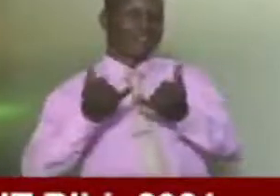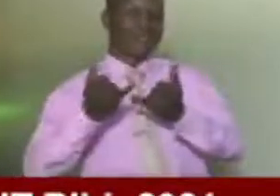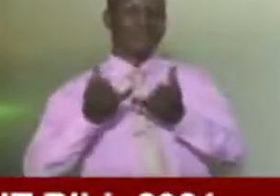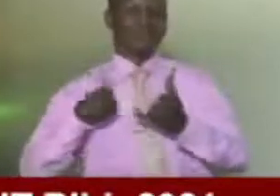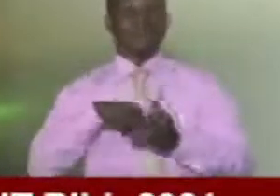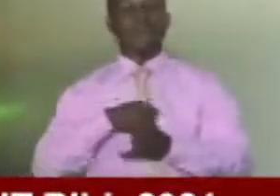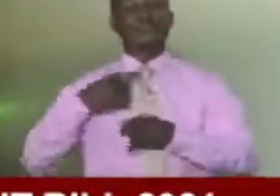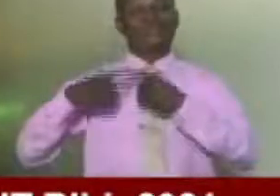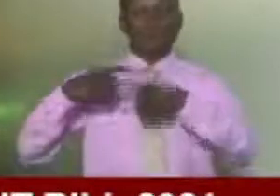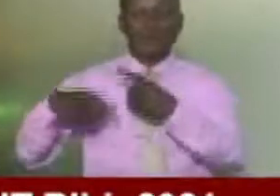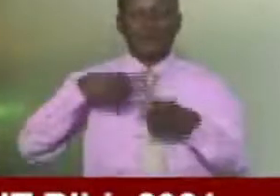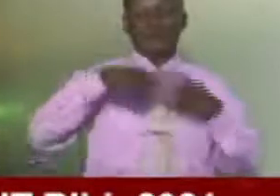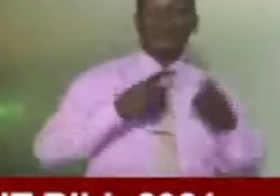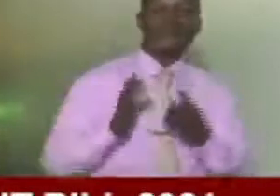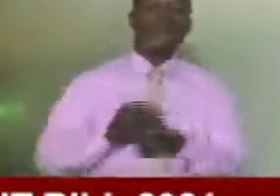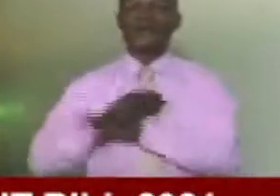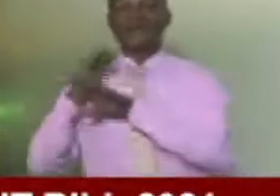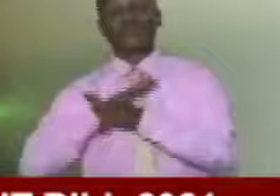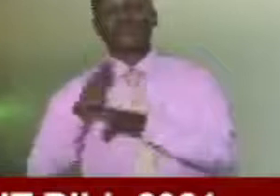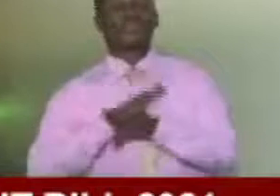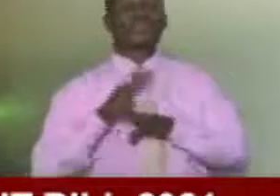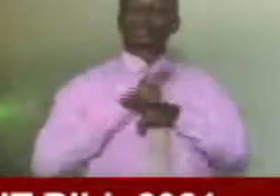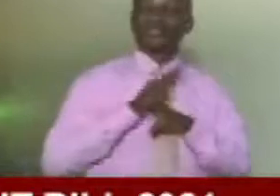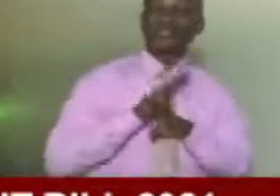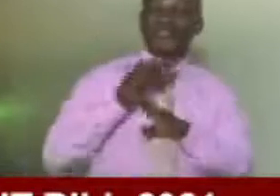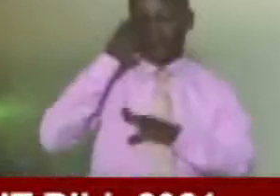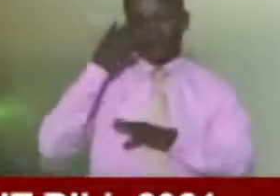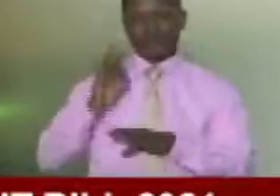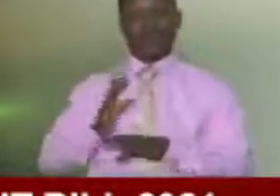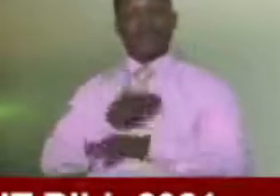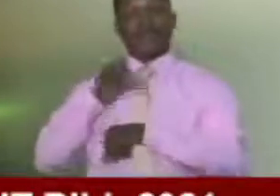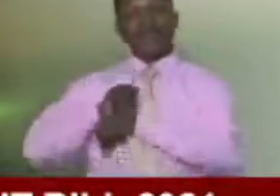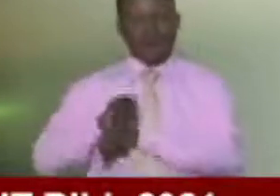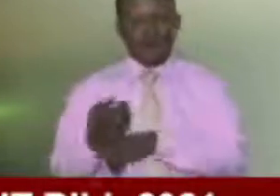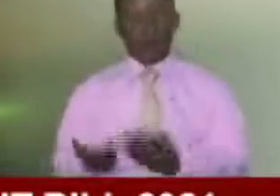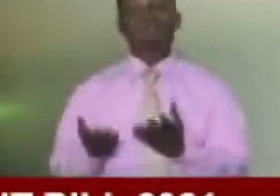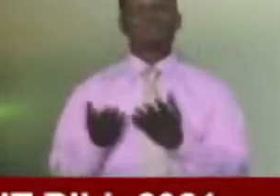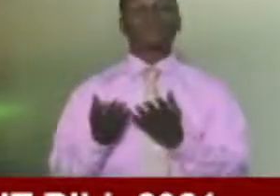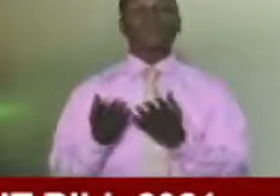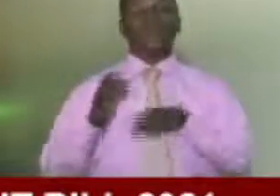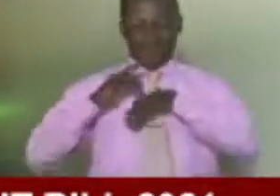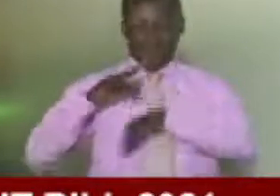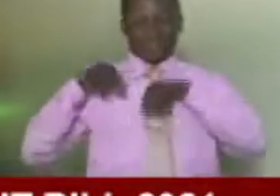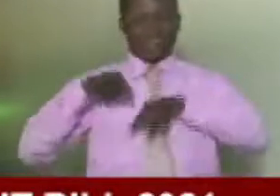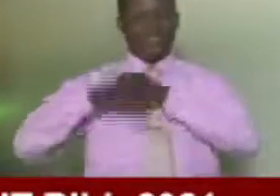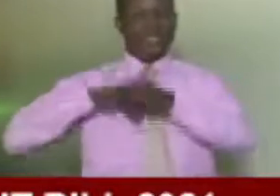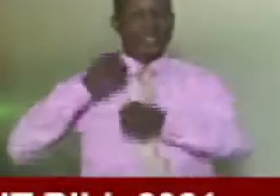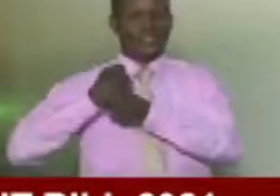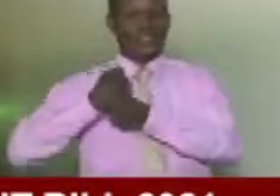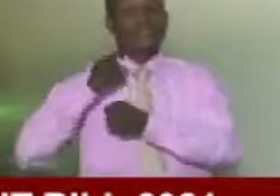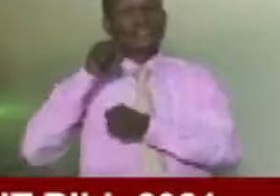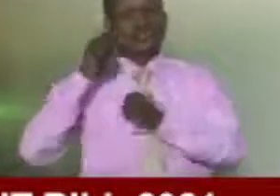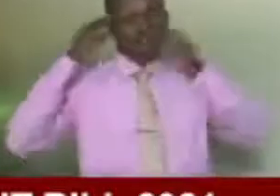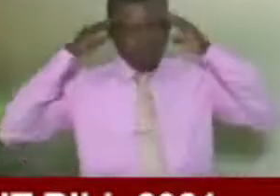our businesses and just focus on our work? And you've brought us early in this year. What's your focus? What